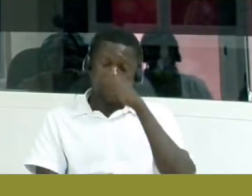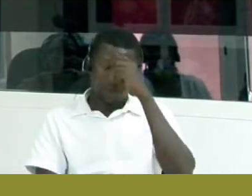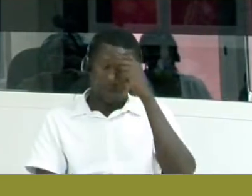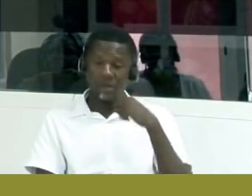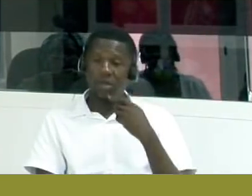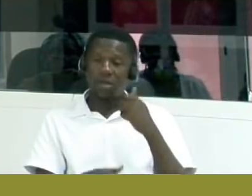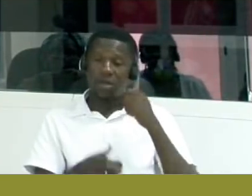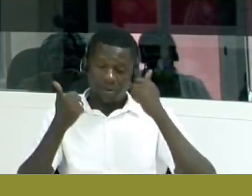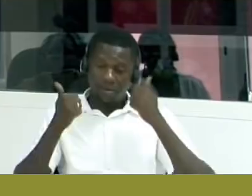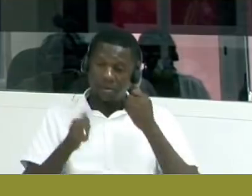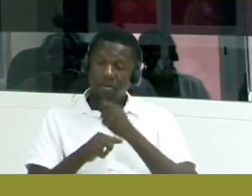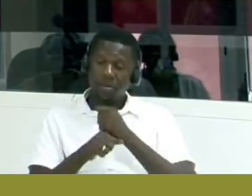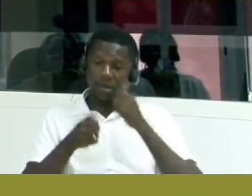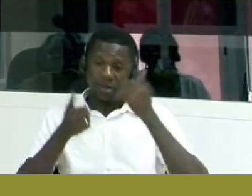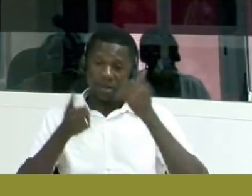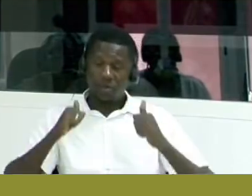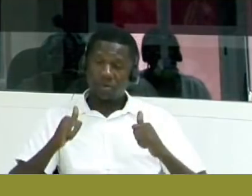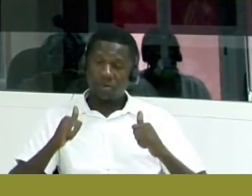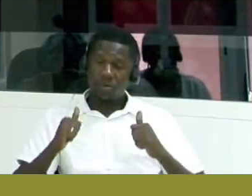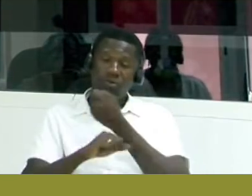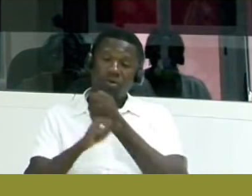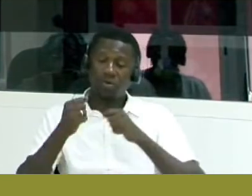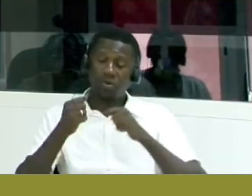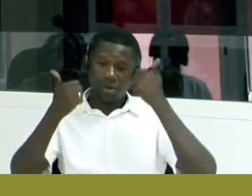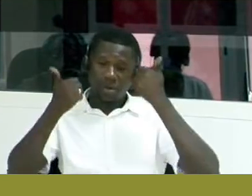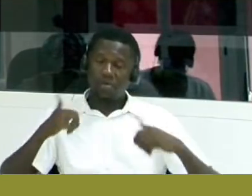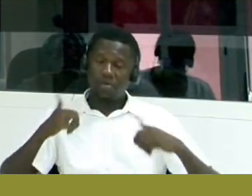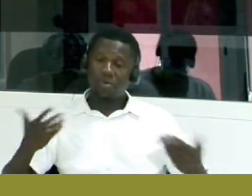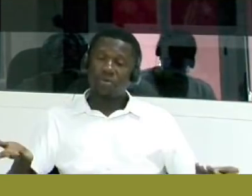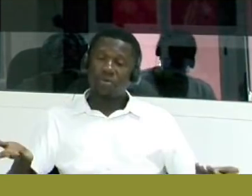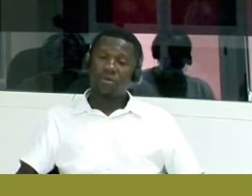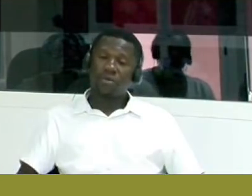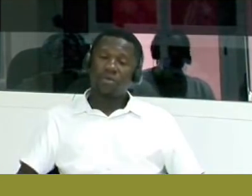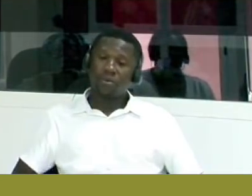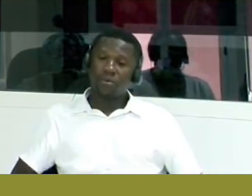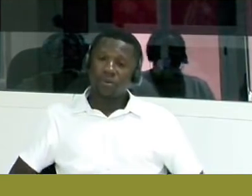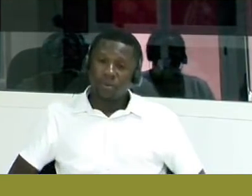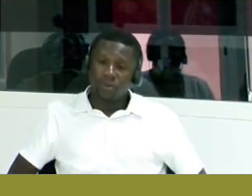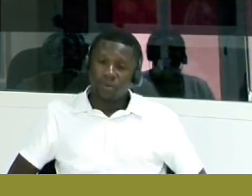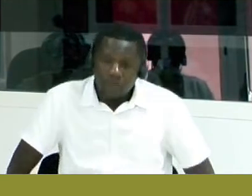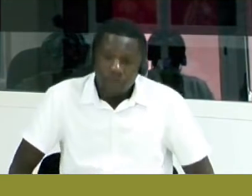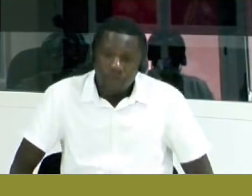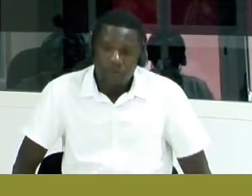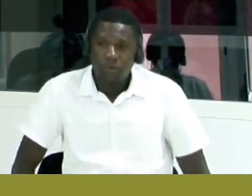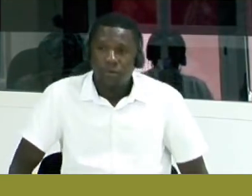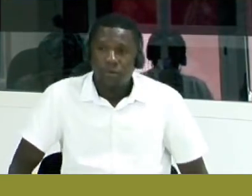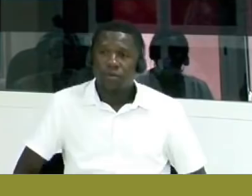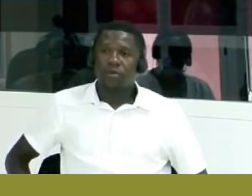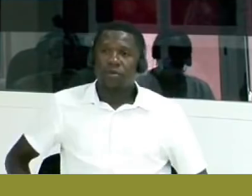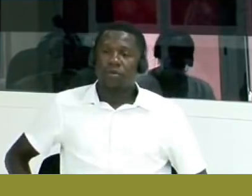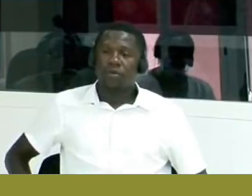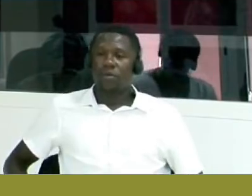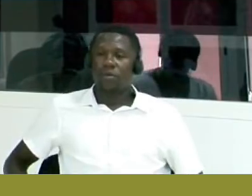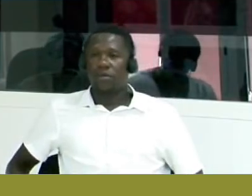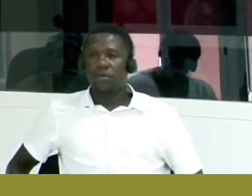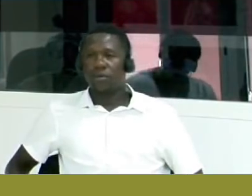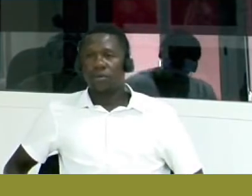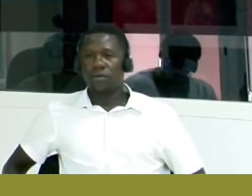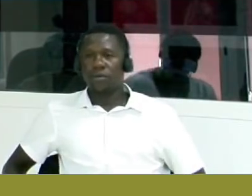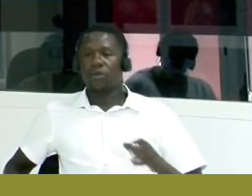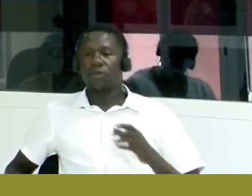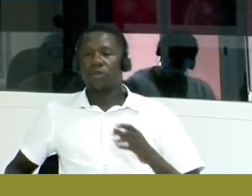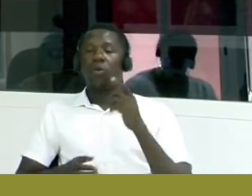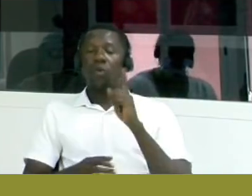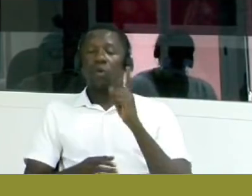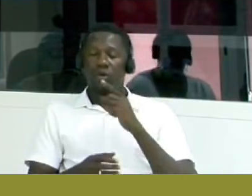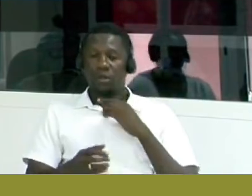situation to happen. It's not for lack of knowledge of what to do. You would explain that later. Because what I am trying to do is trying to